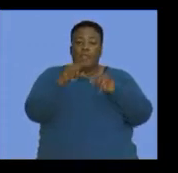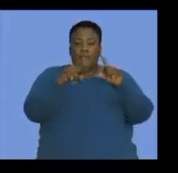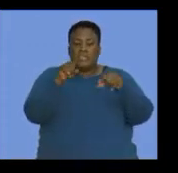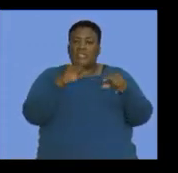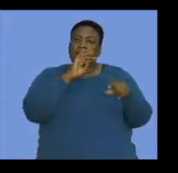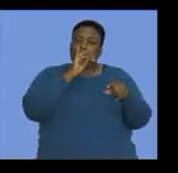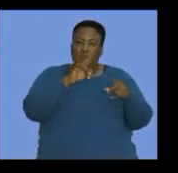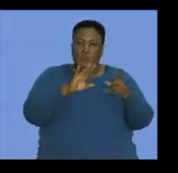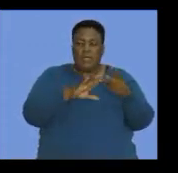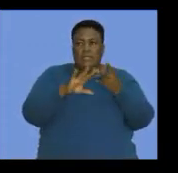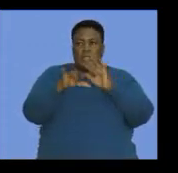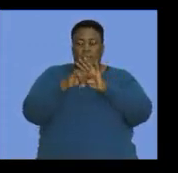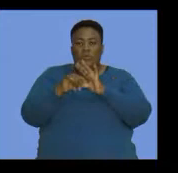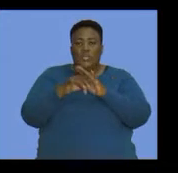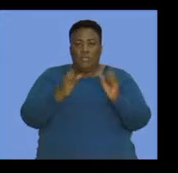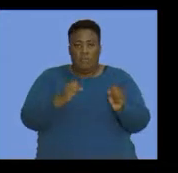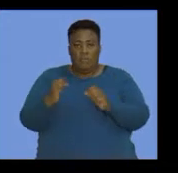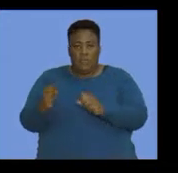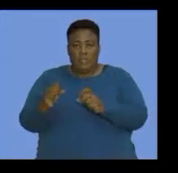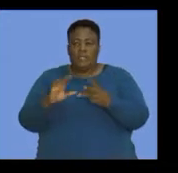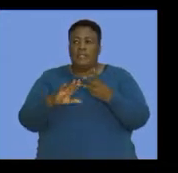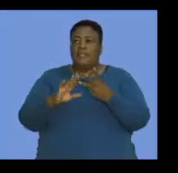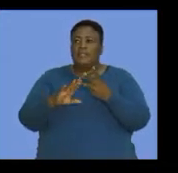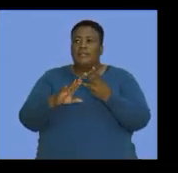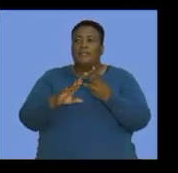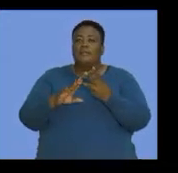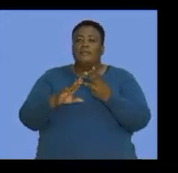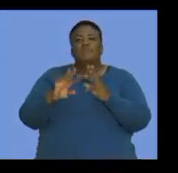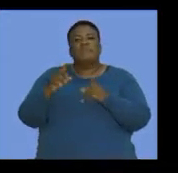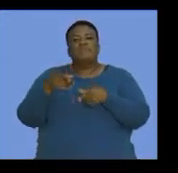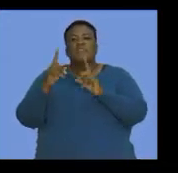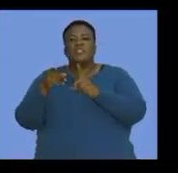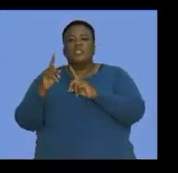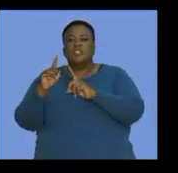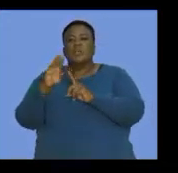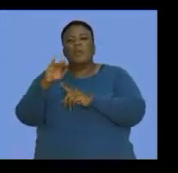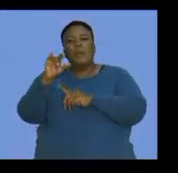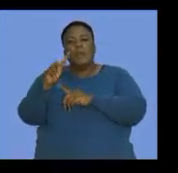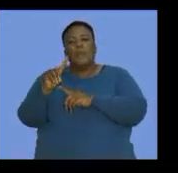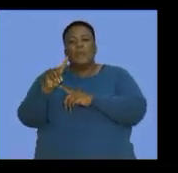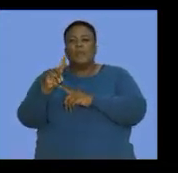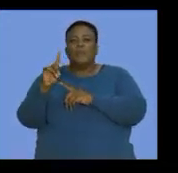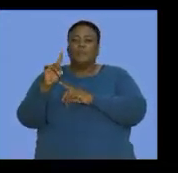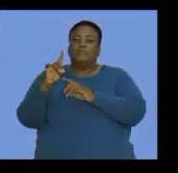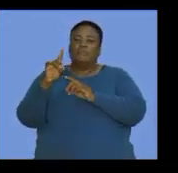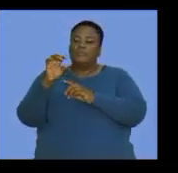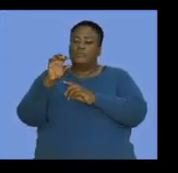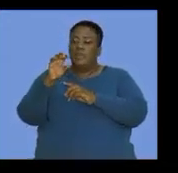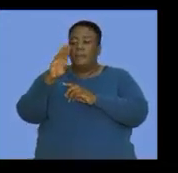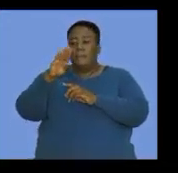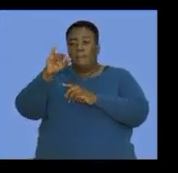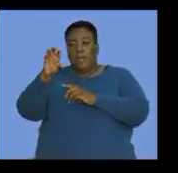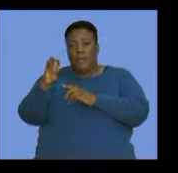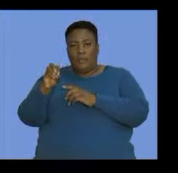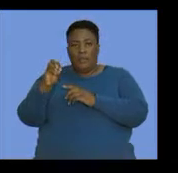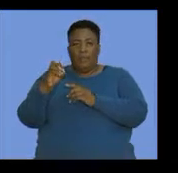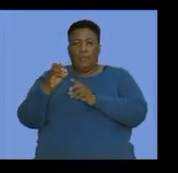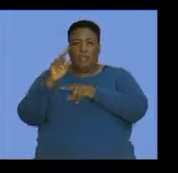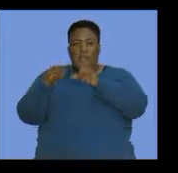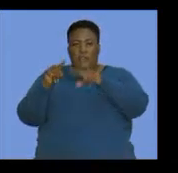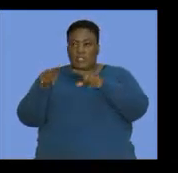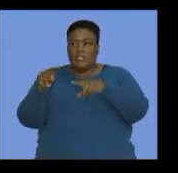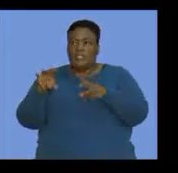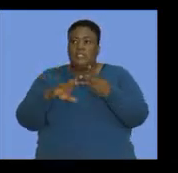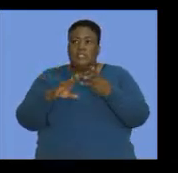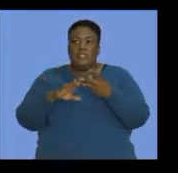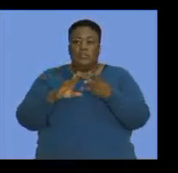maintaining biodiversity. We discussed what the threats to biodiversity are. We spent some time looking at habitat